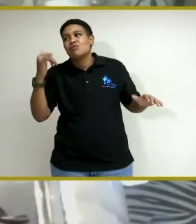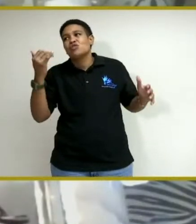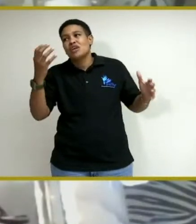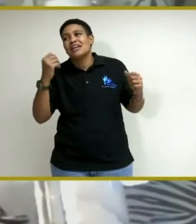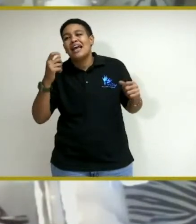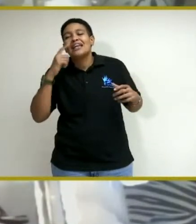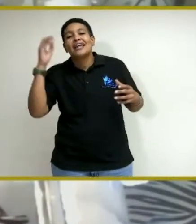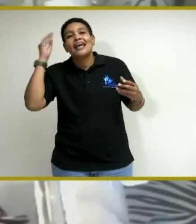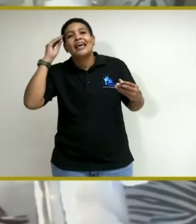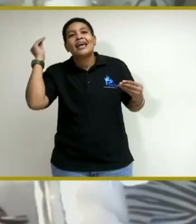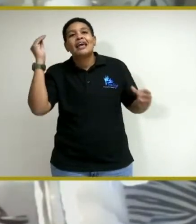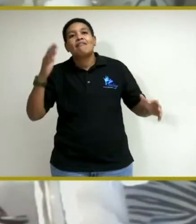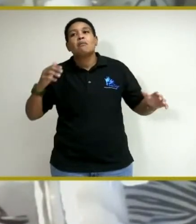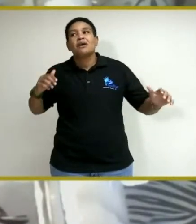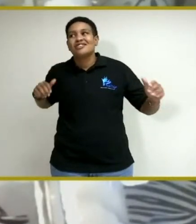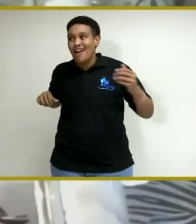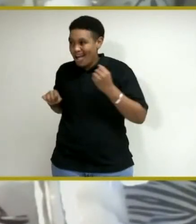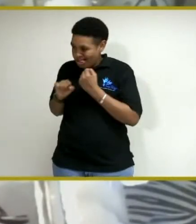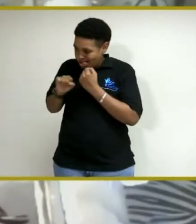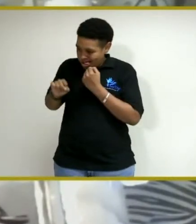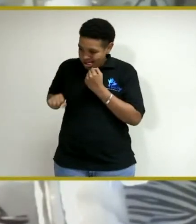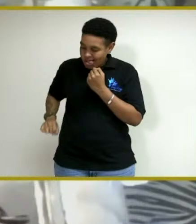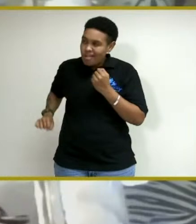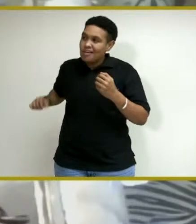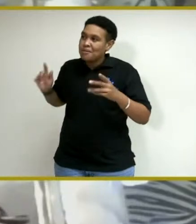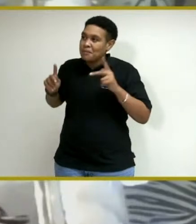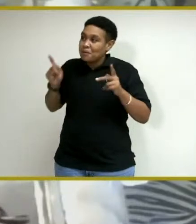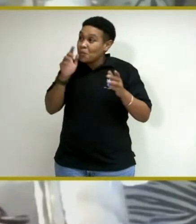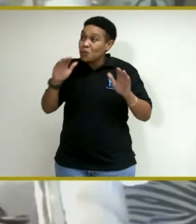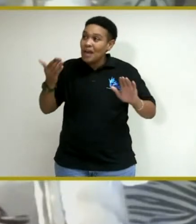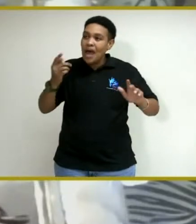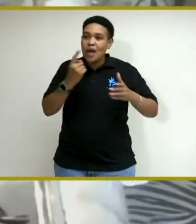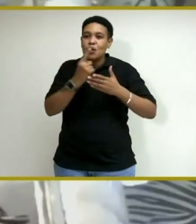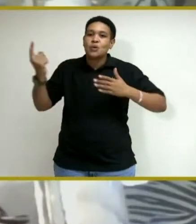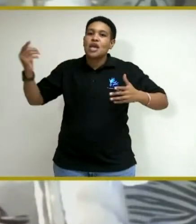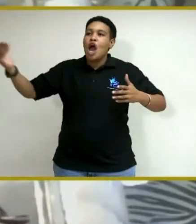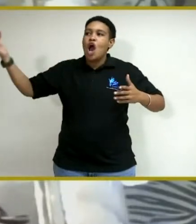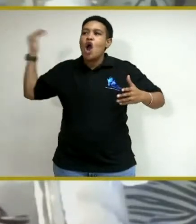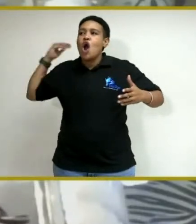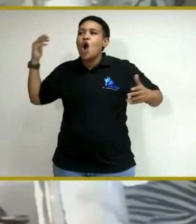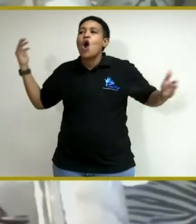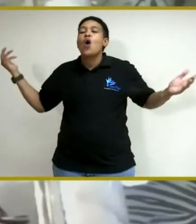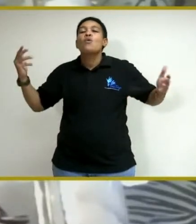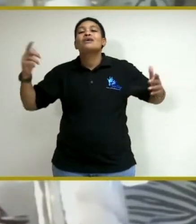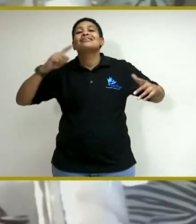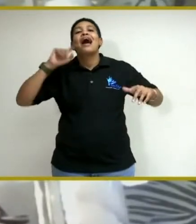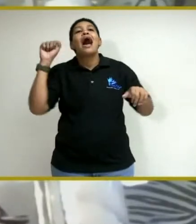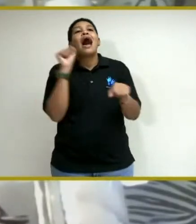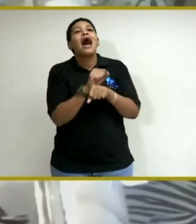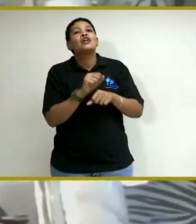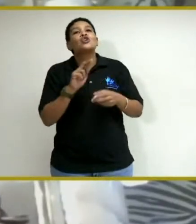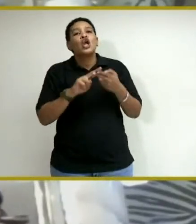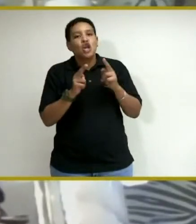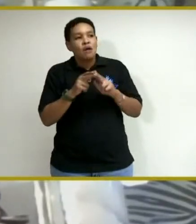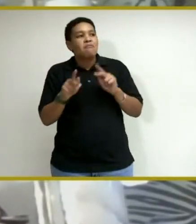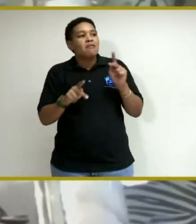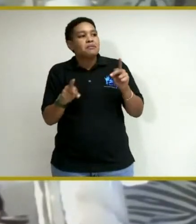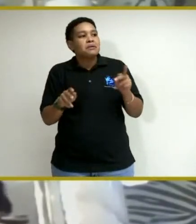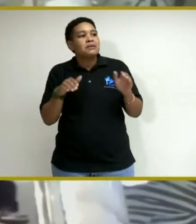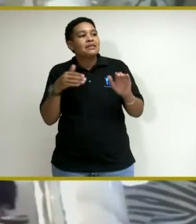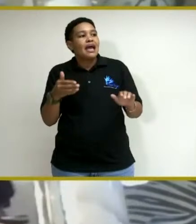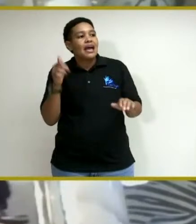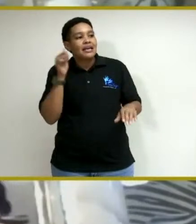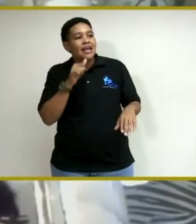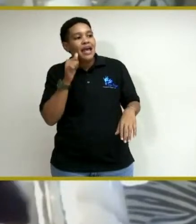the information on persons that have died weeks ago, what is the actual number of persons dying on a daily